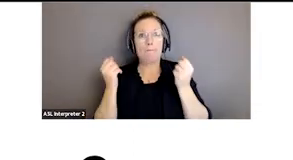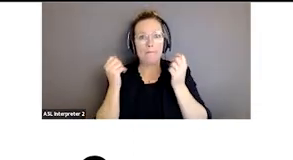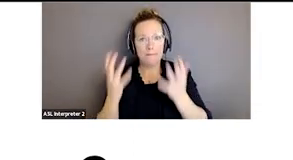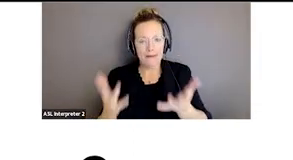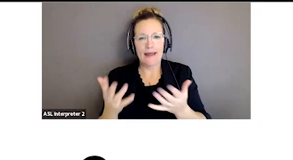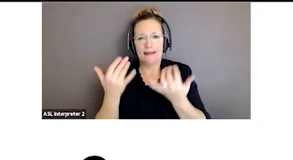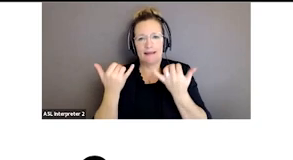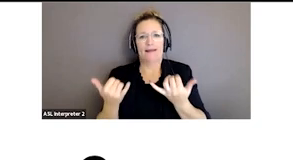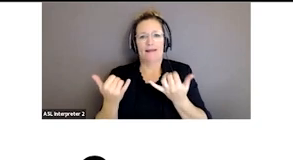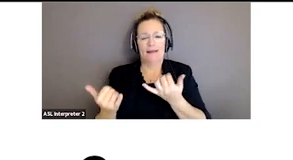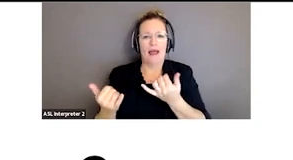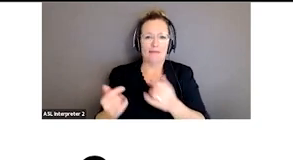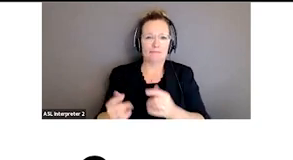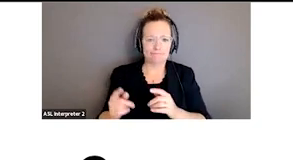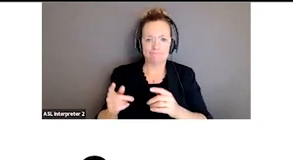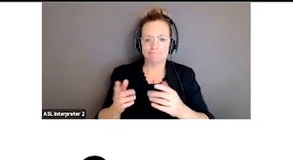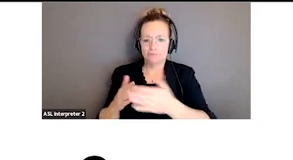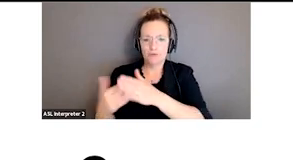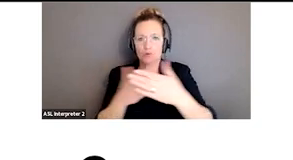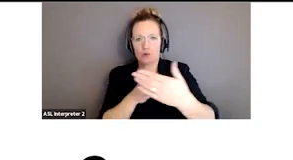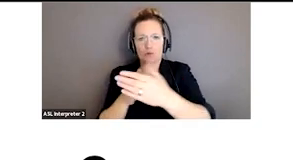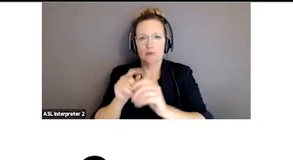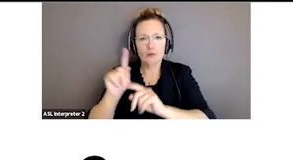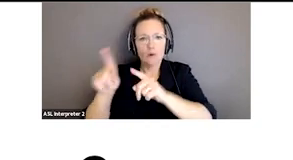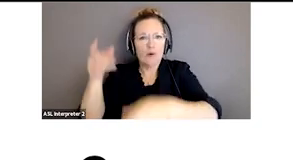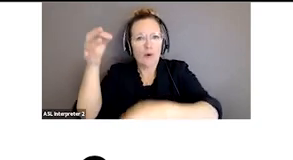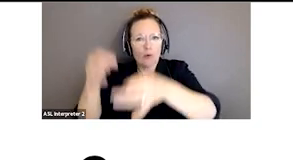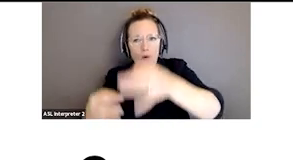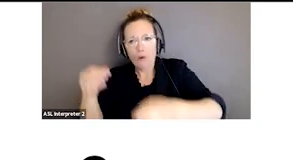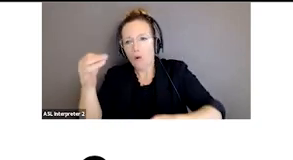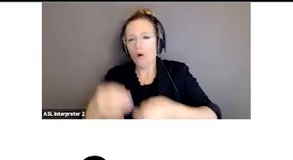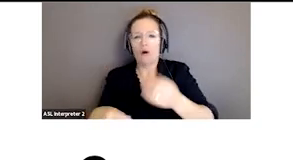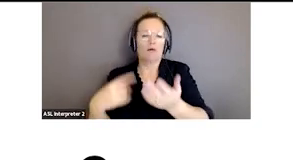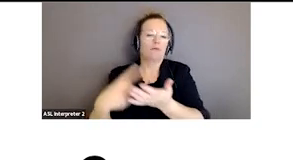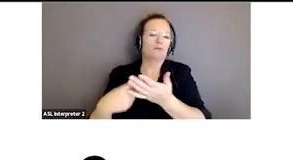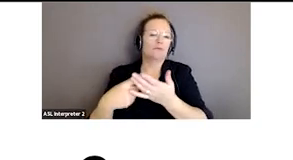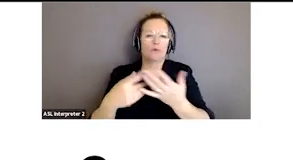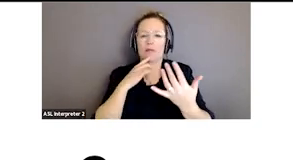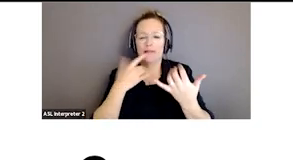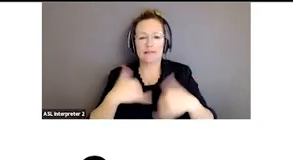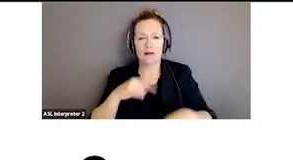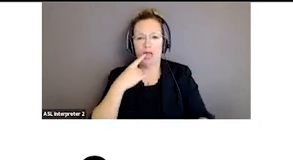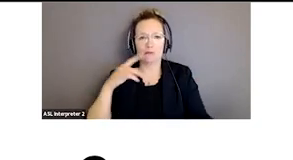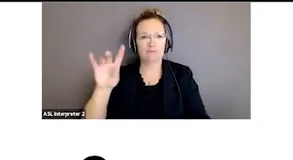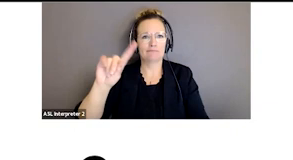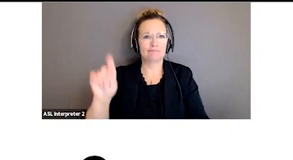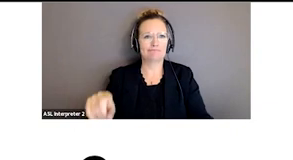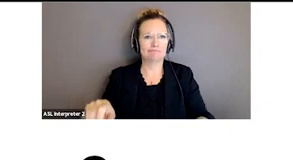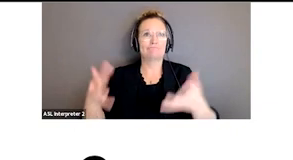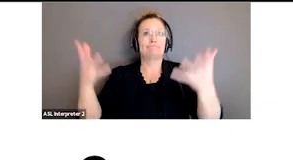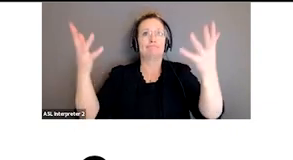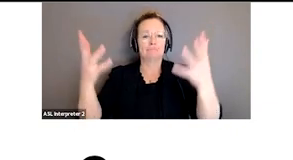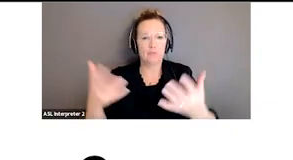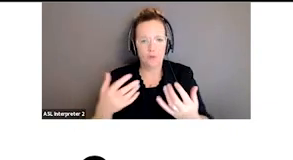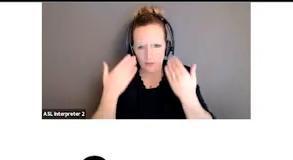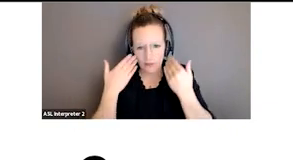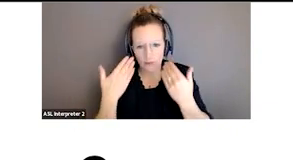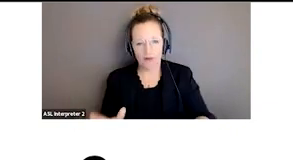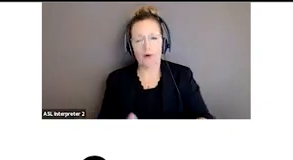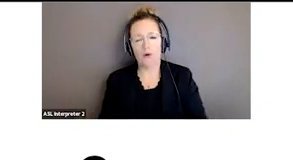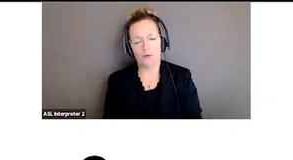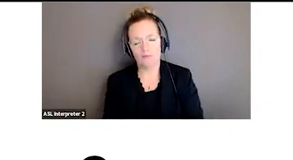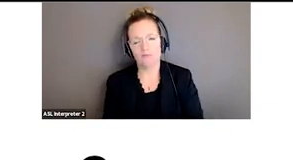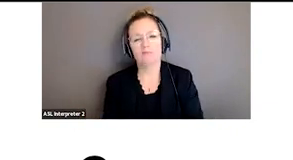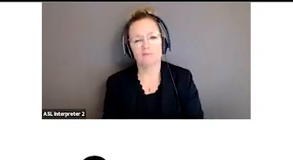court systems in various jurisdictions. So it's very up in the air. I think there's a lot of uncertainty around that at